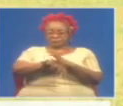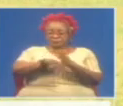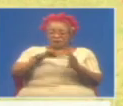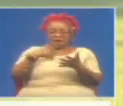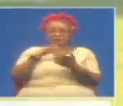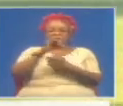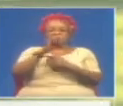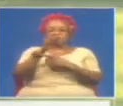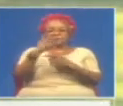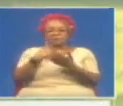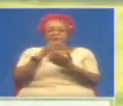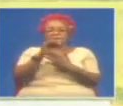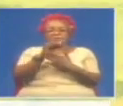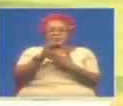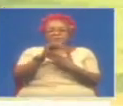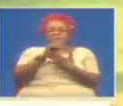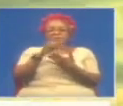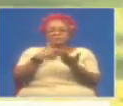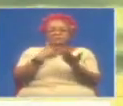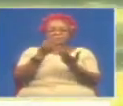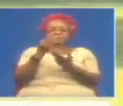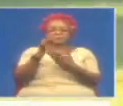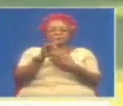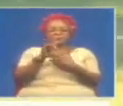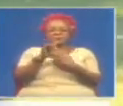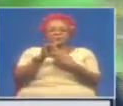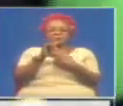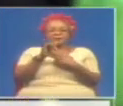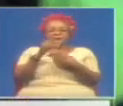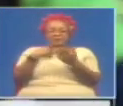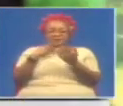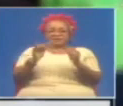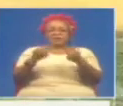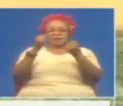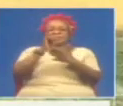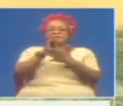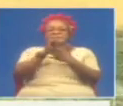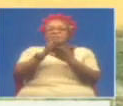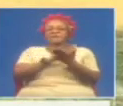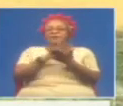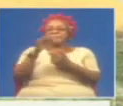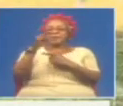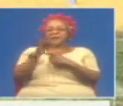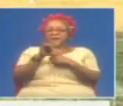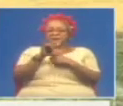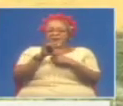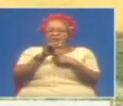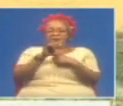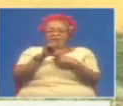shifted back to the visitors as Kubu proved to be a thorn in KCB's flesh as he secured a brace before the Millers added another try to secure the